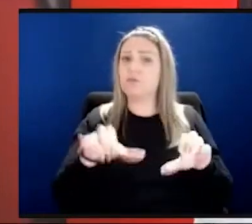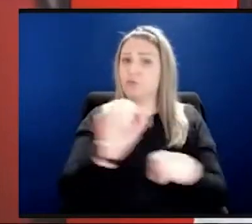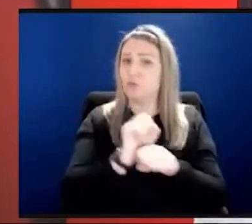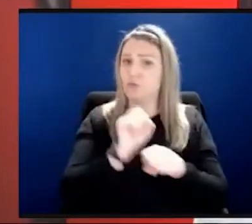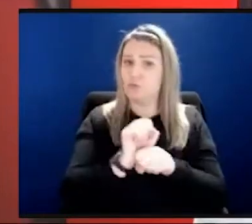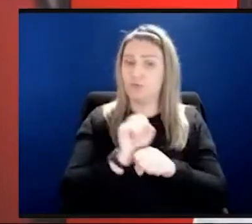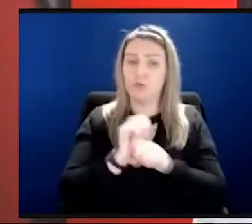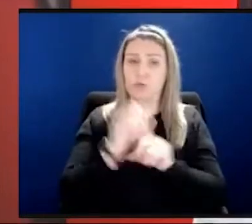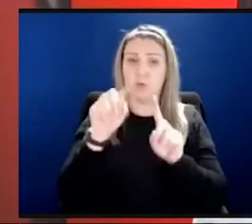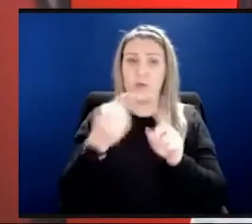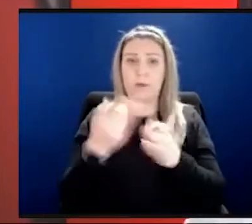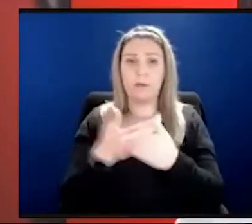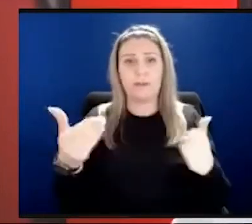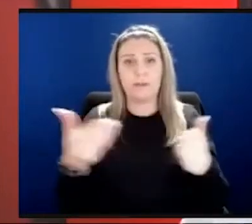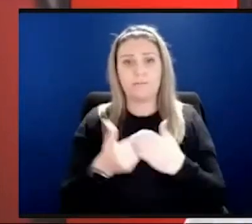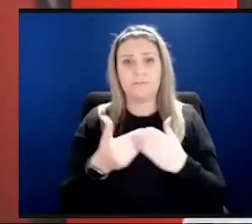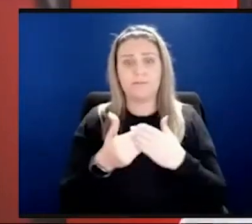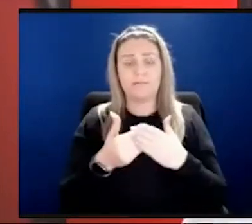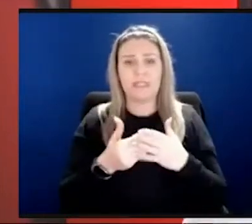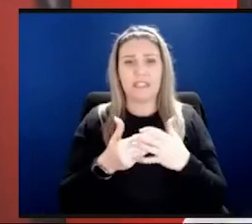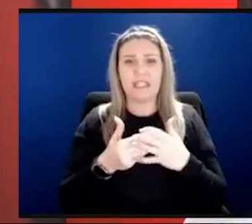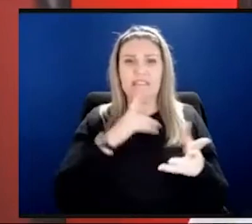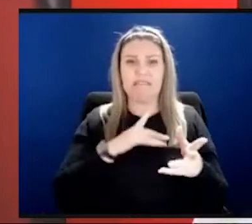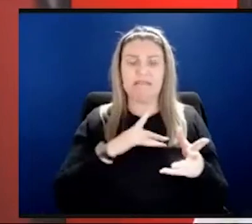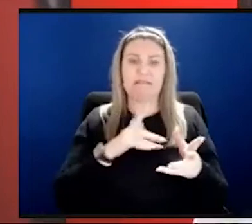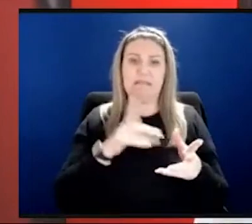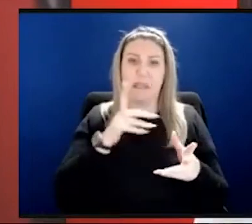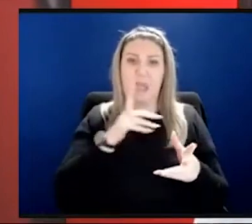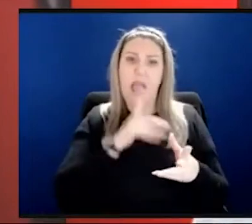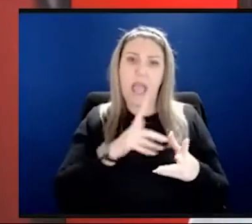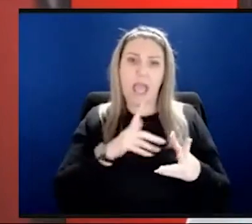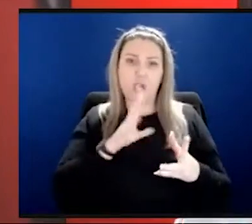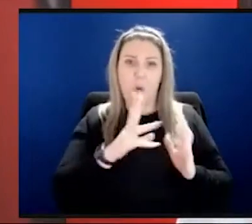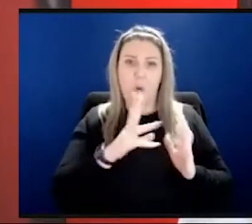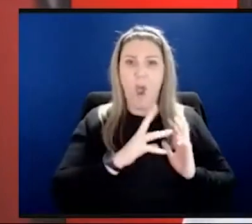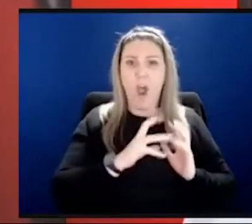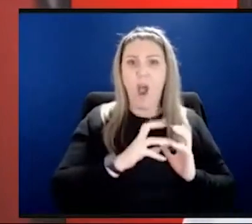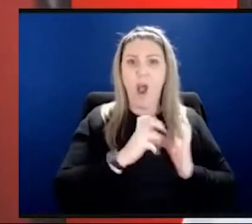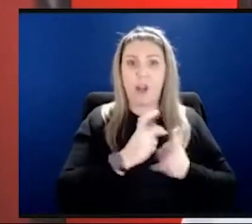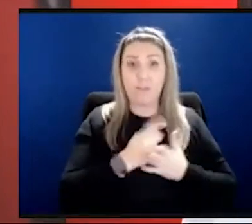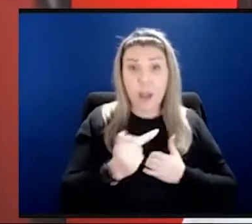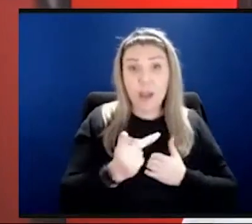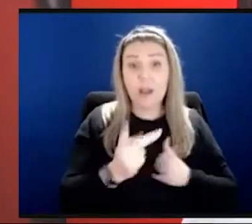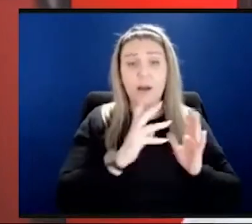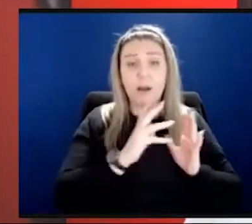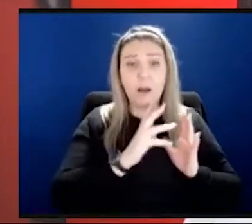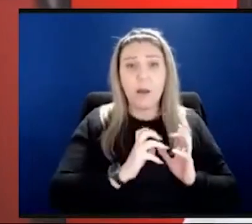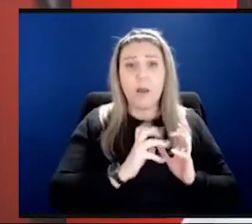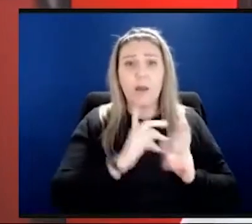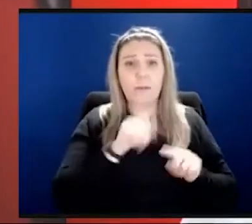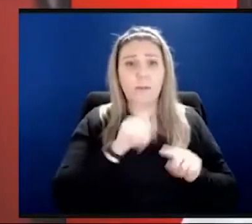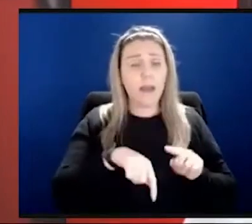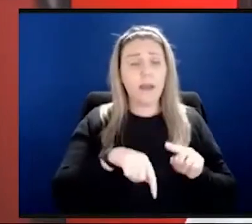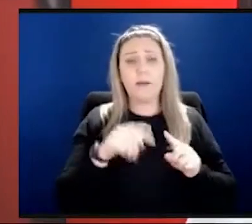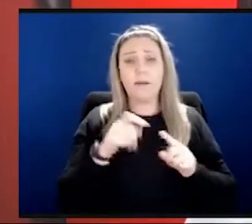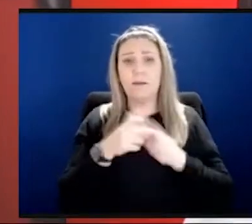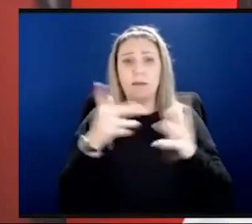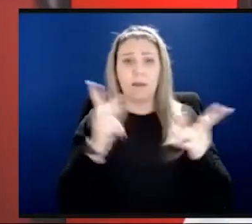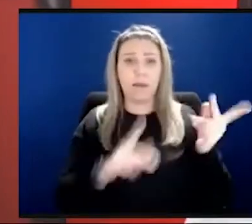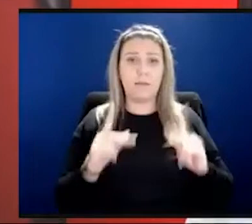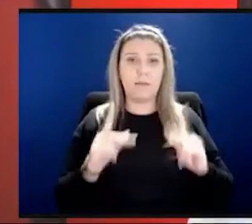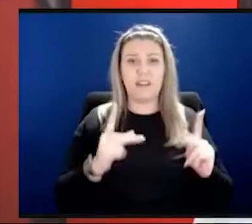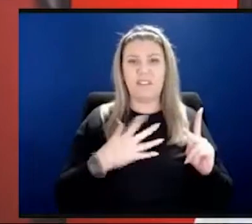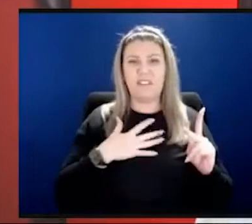get backed up because our pump or our heart is failing, a lot of people present with feelings of abdominal fullness